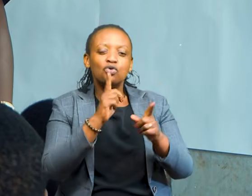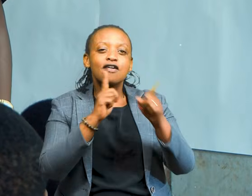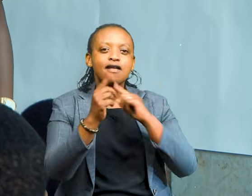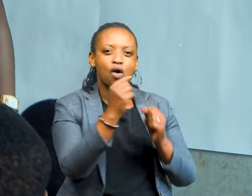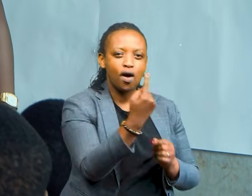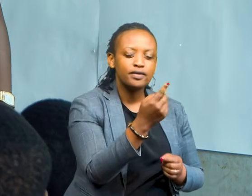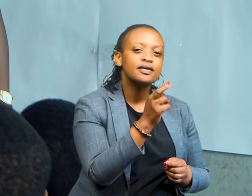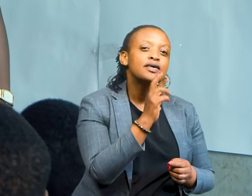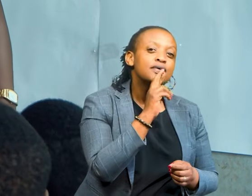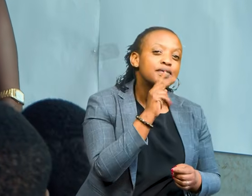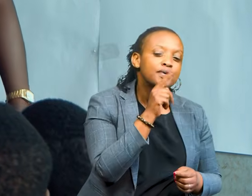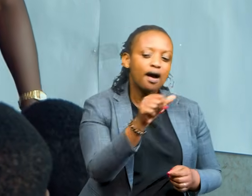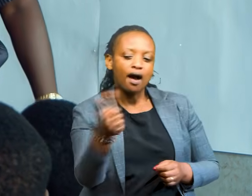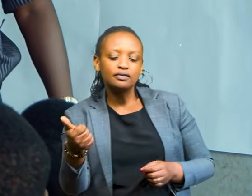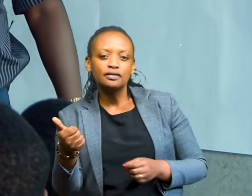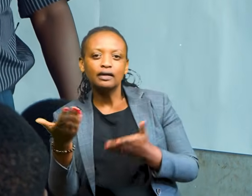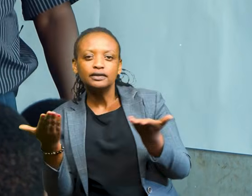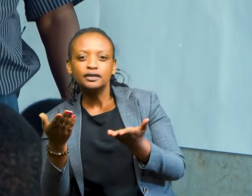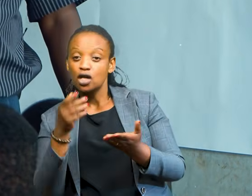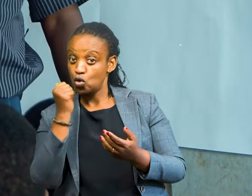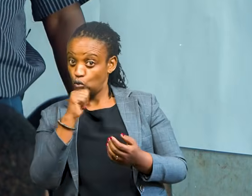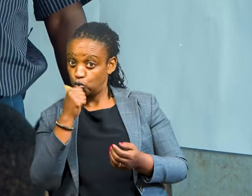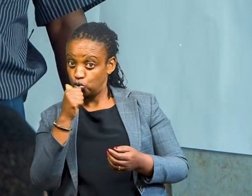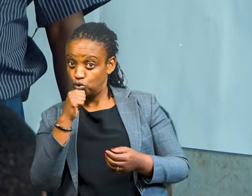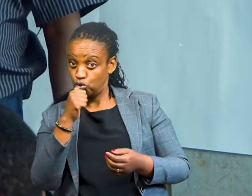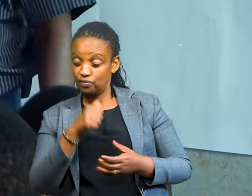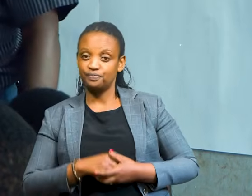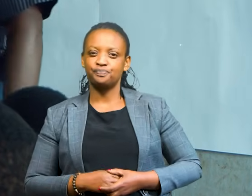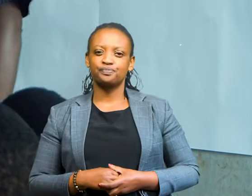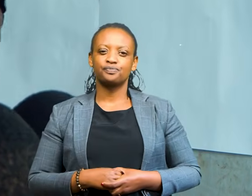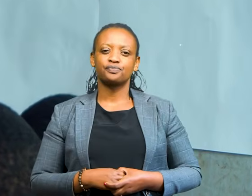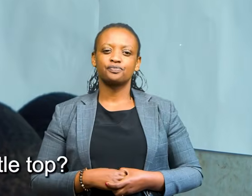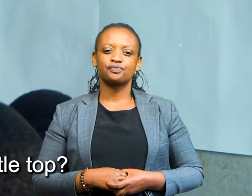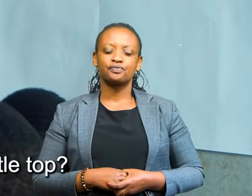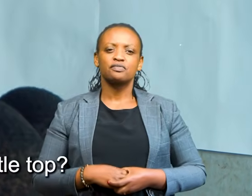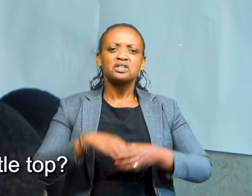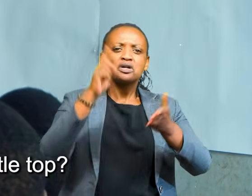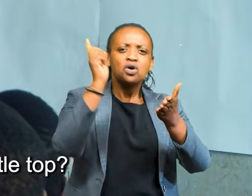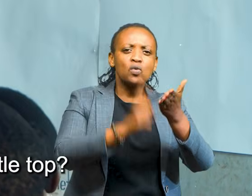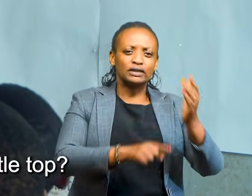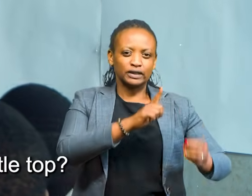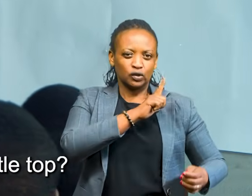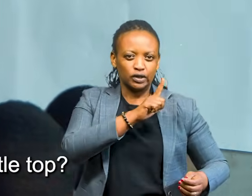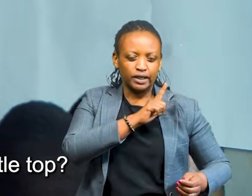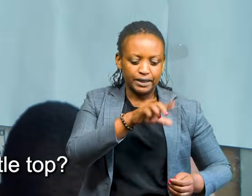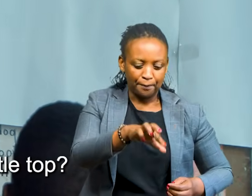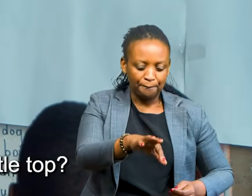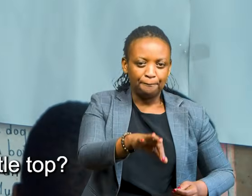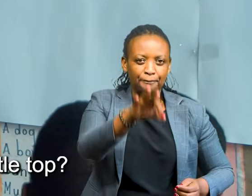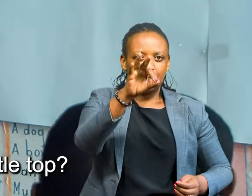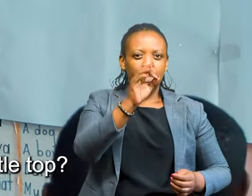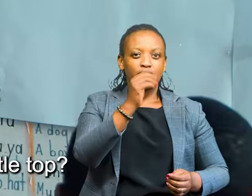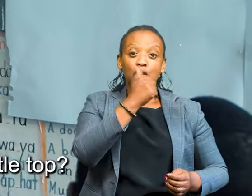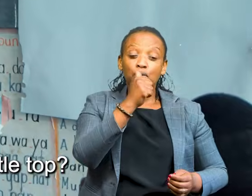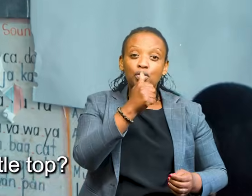is red, another one is blue. What is the chance of picking